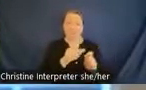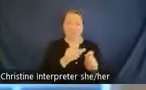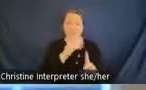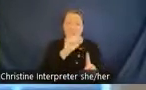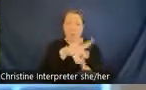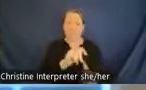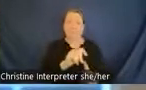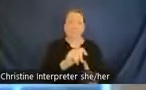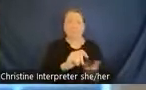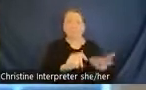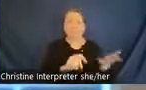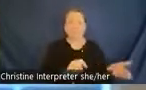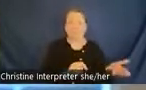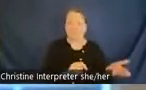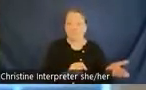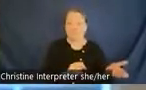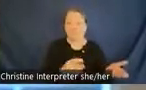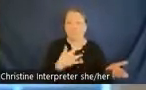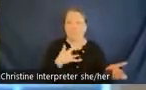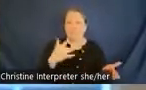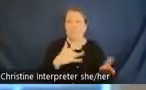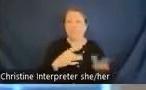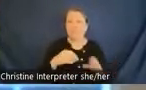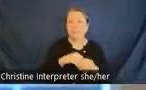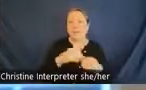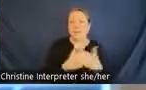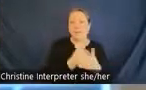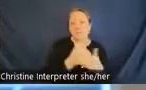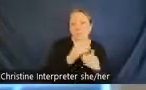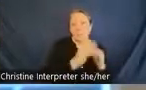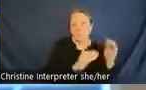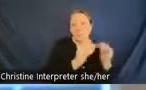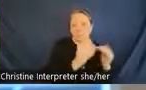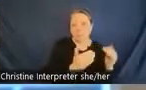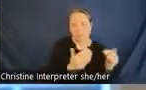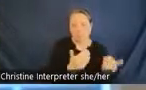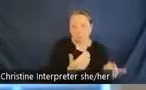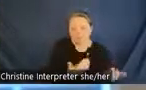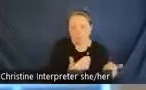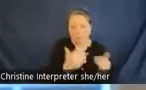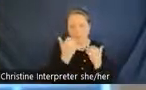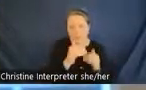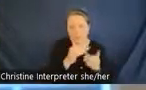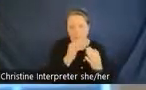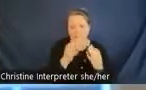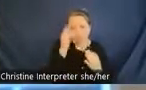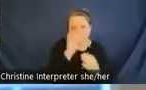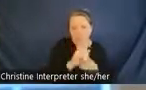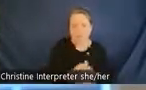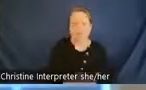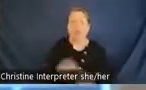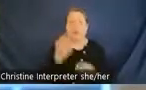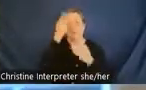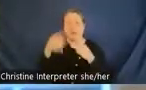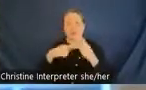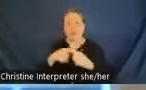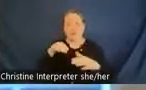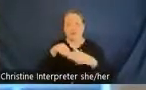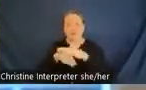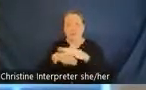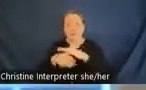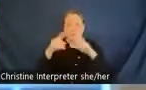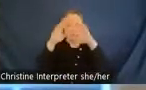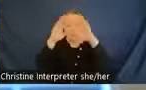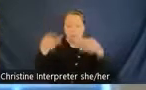disproportionately located in only the newer buildings. Information about the accessibility of Vermont's housing stock is